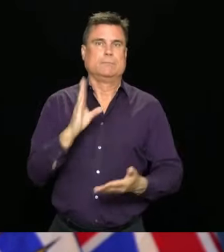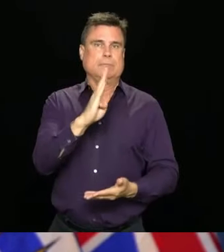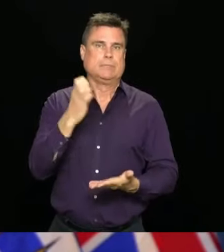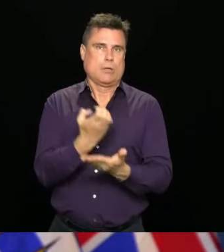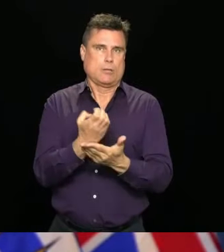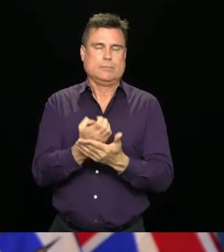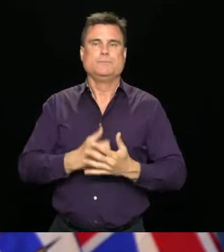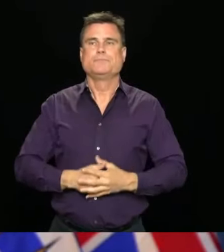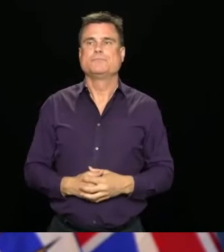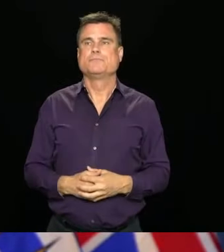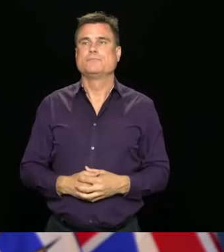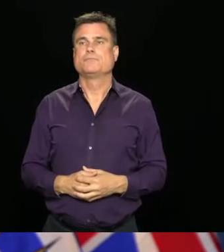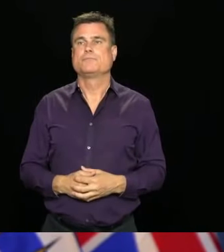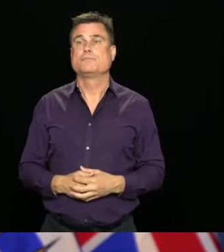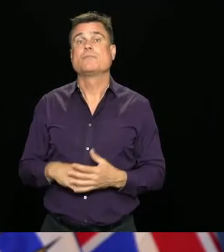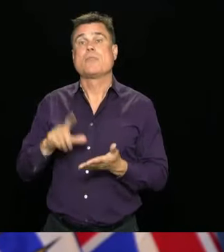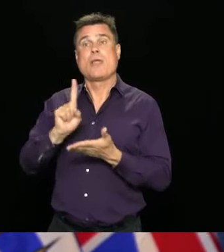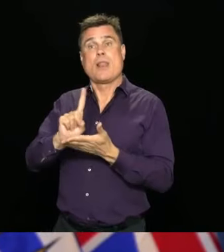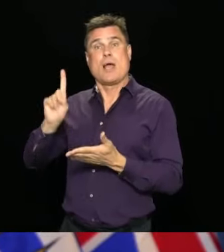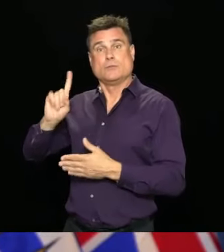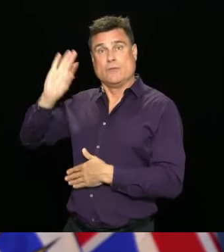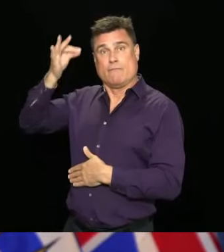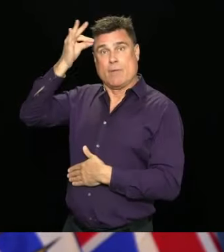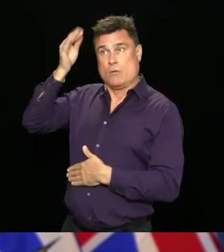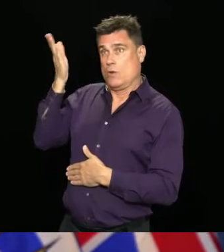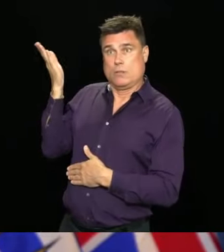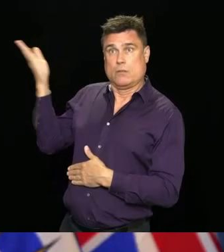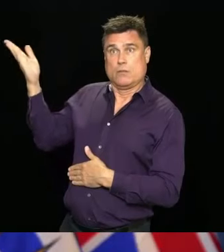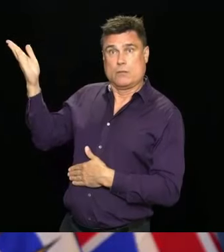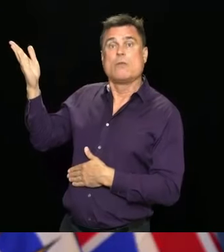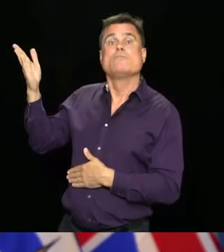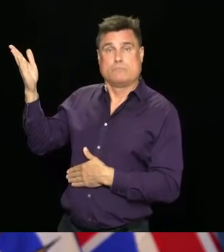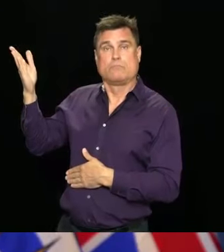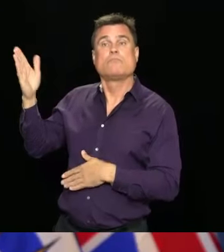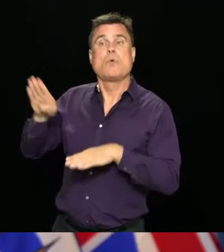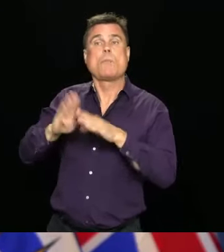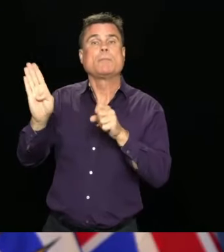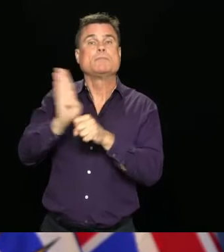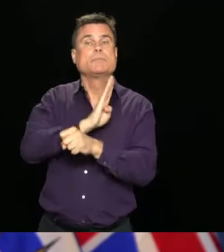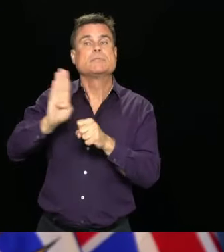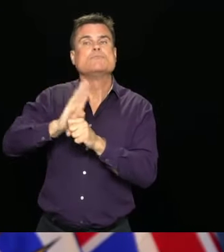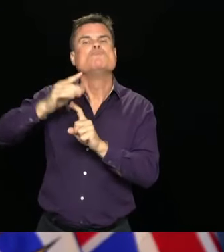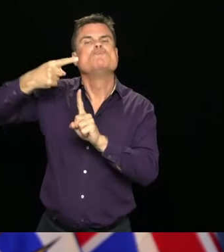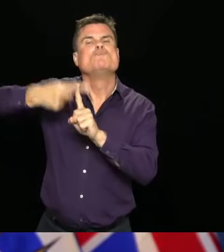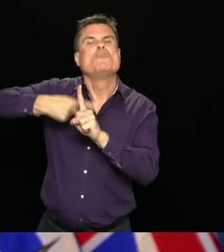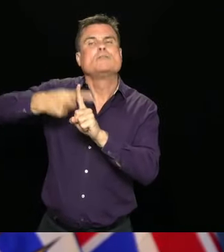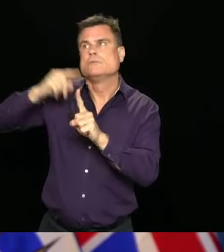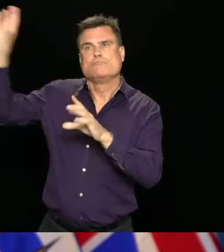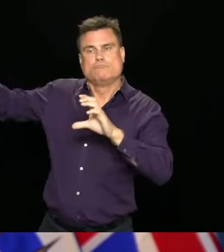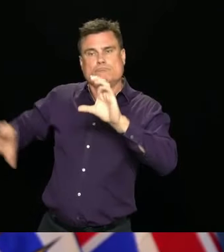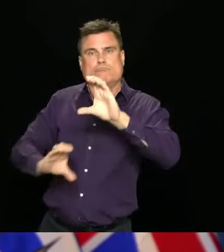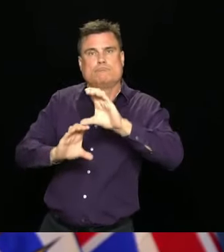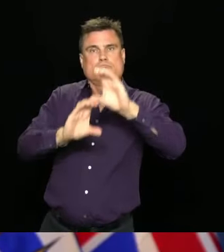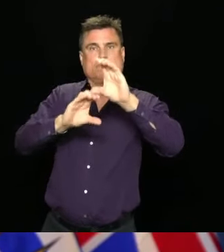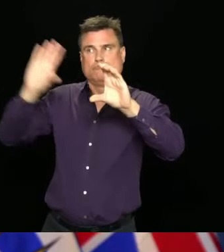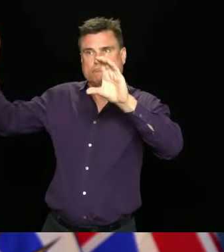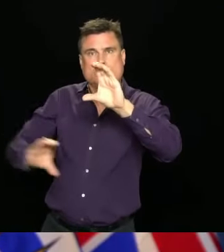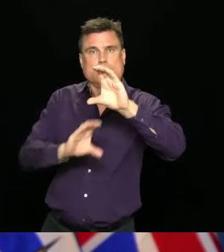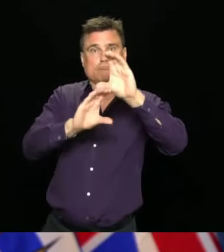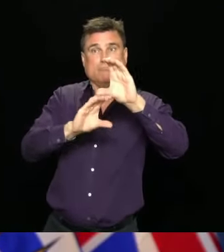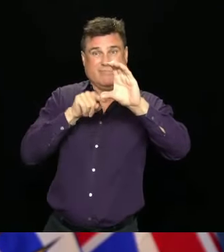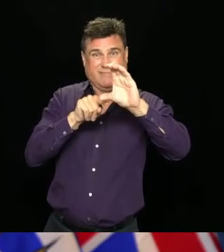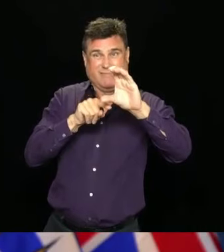Last week, the federal government opened applications for the Canada Emergency Commercial Rent Assistance Program. It's a